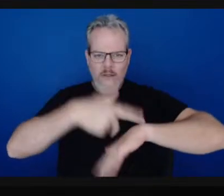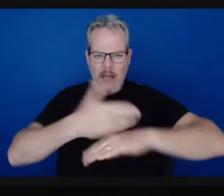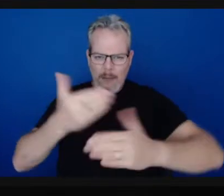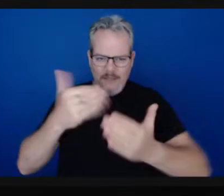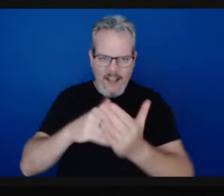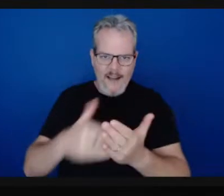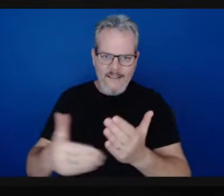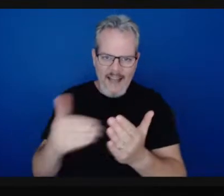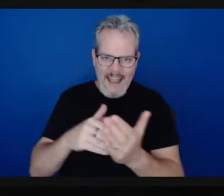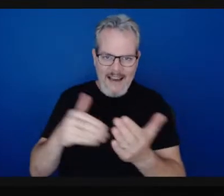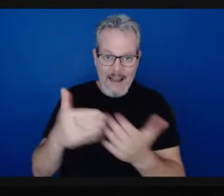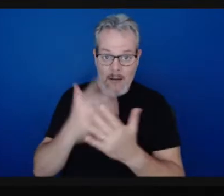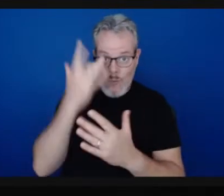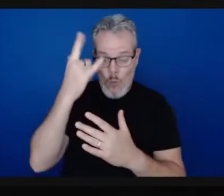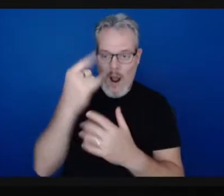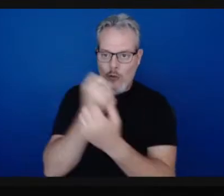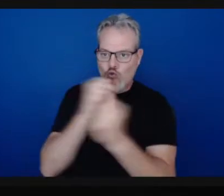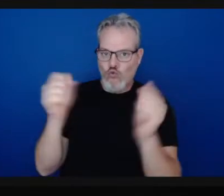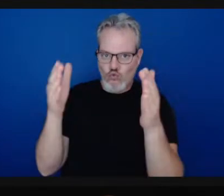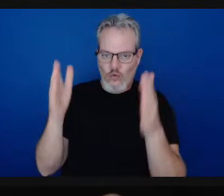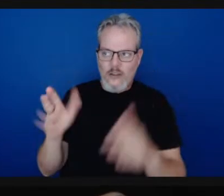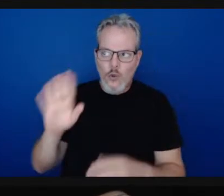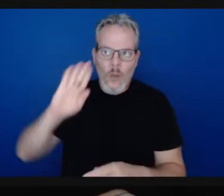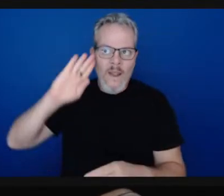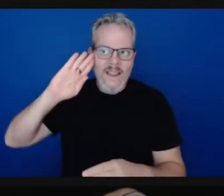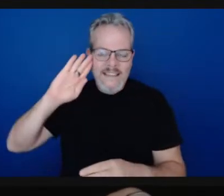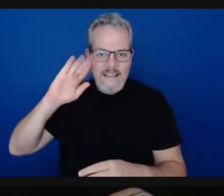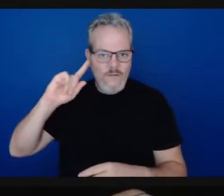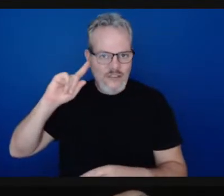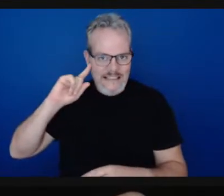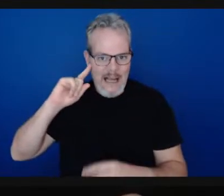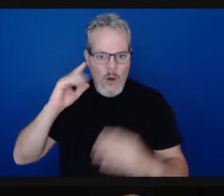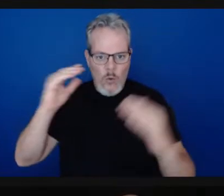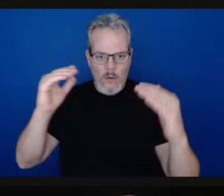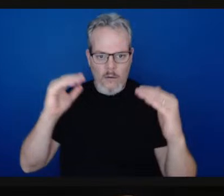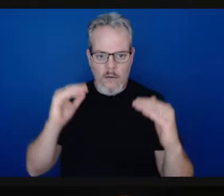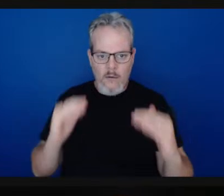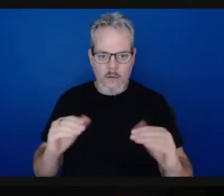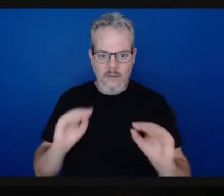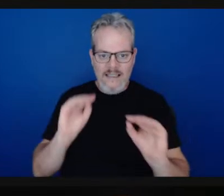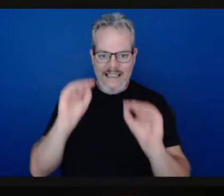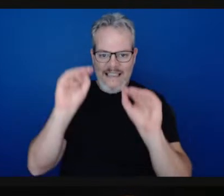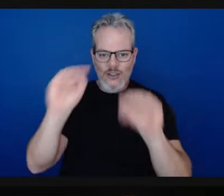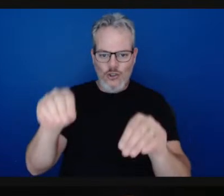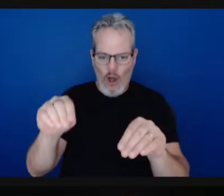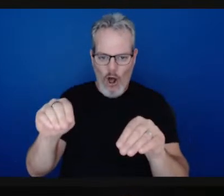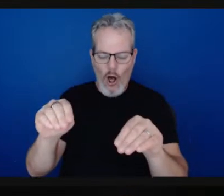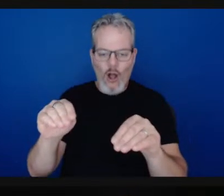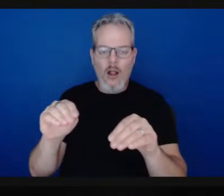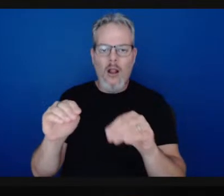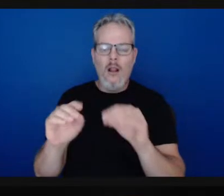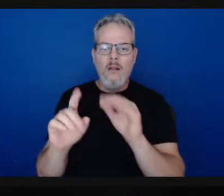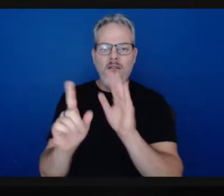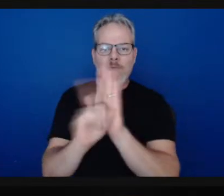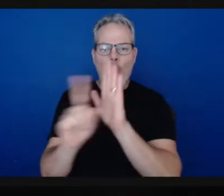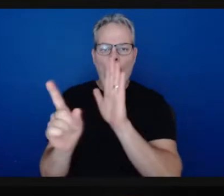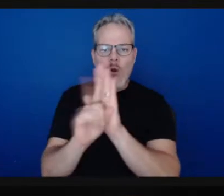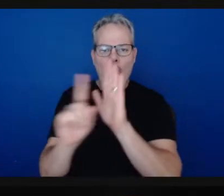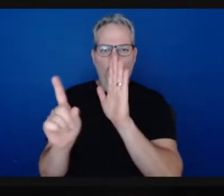sounds. Know the location of utility shutoffs. Install and test and change batteries on your smoke